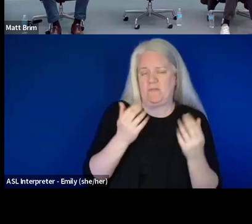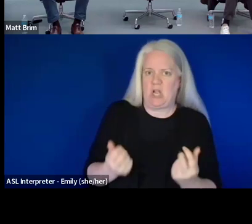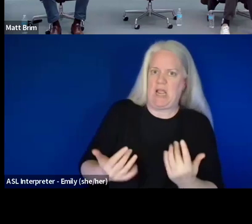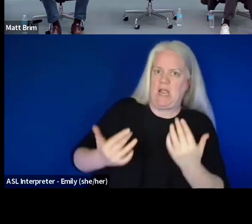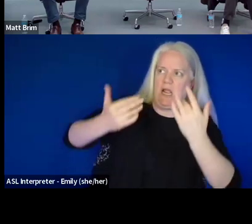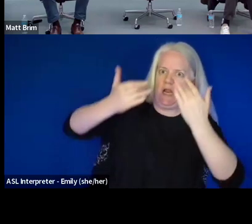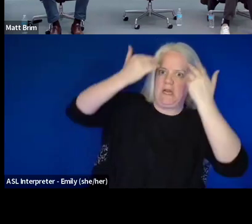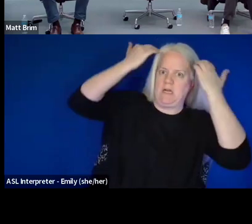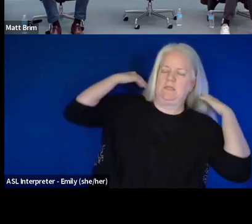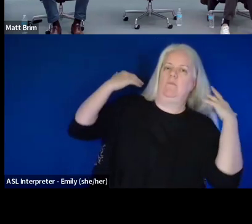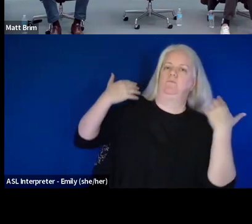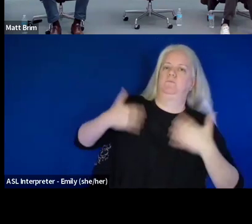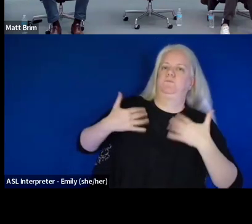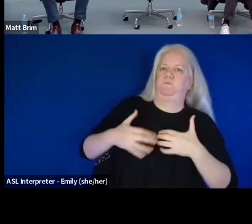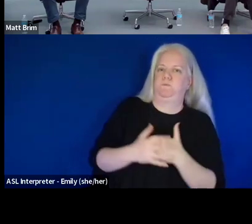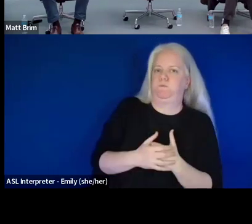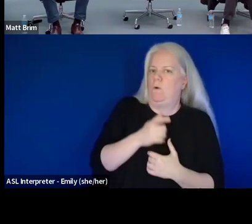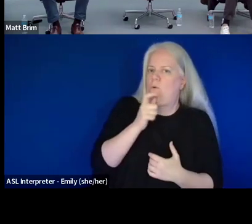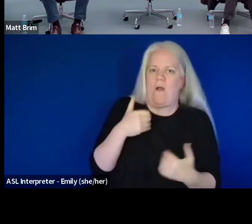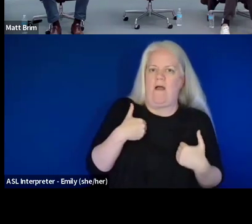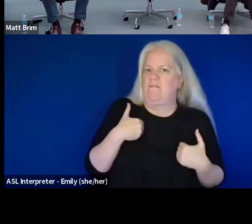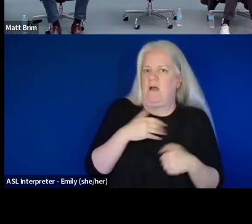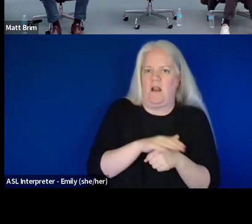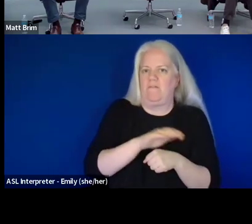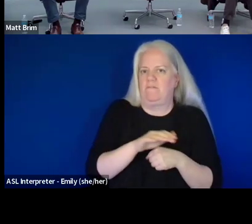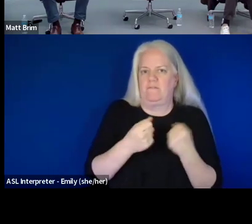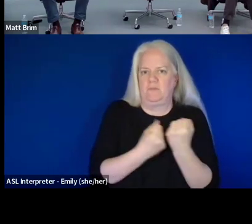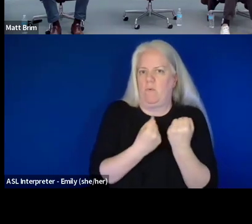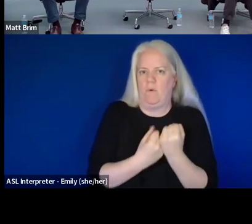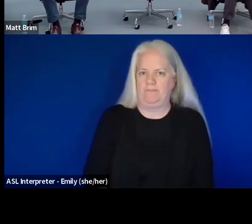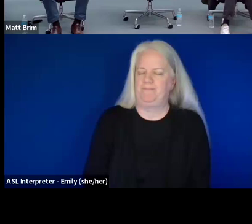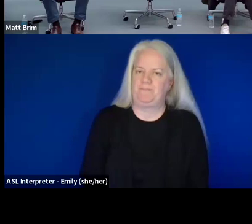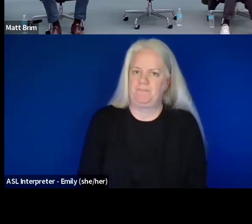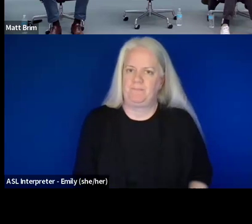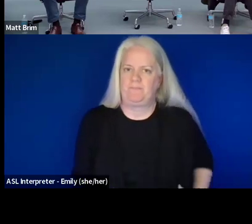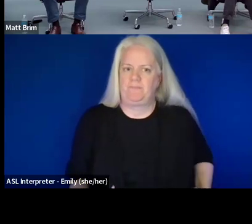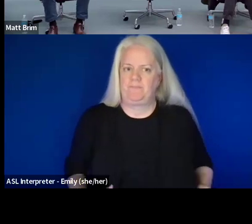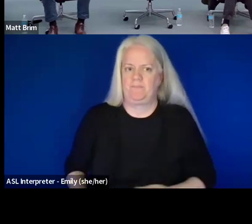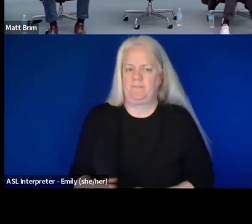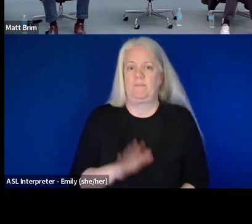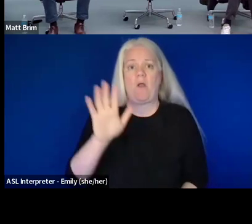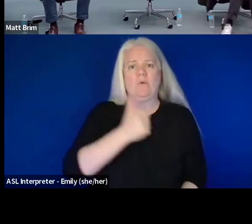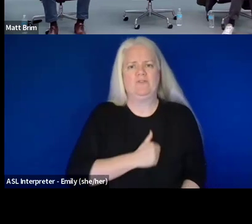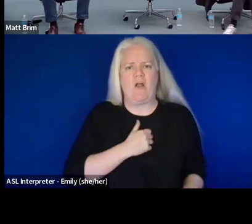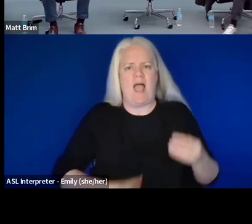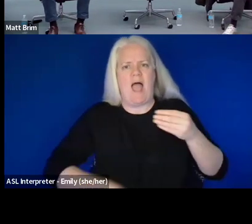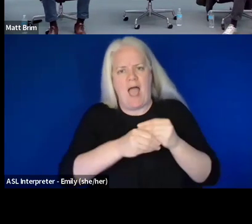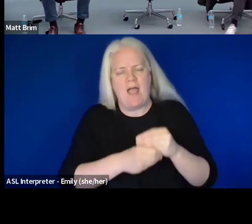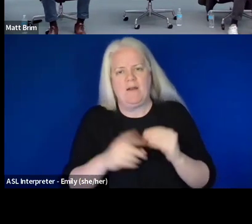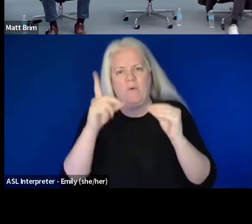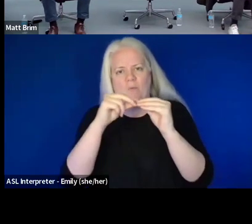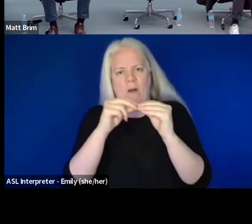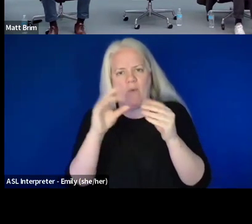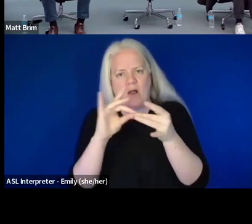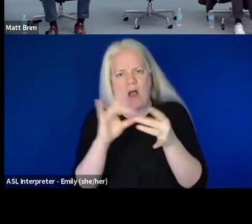support, even with that referral system. Yeah. Sorry, but one more thing I want to put out there in terms of